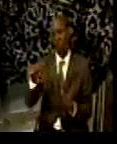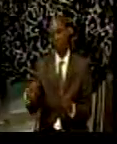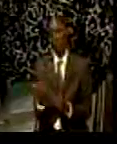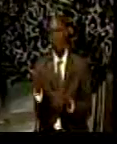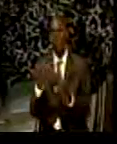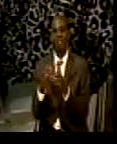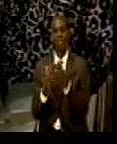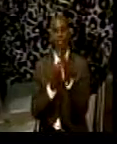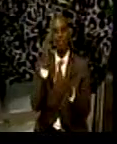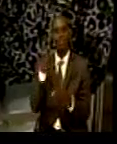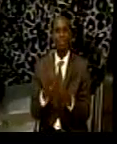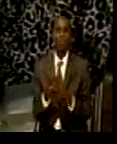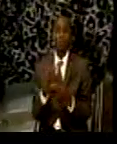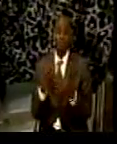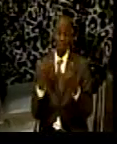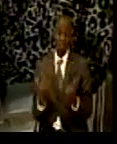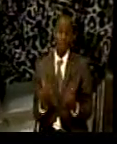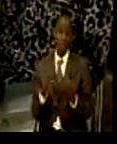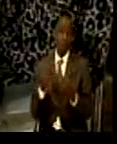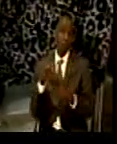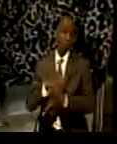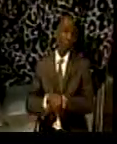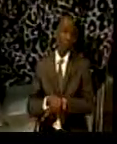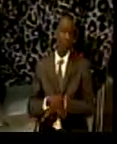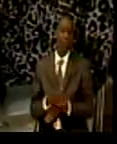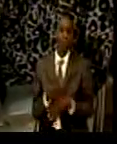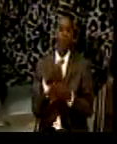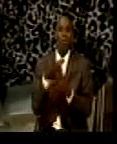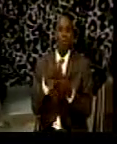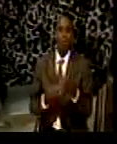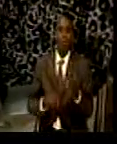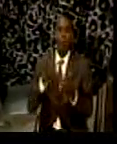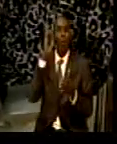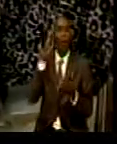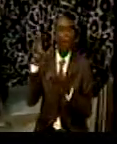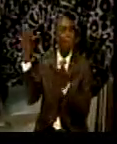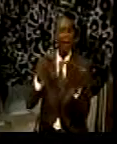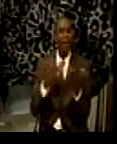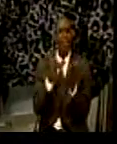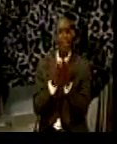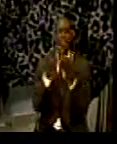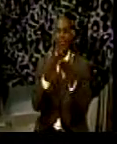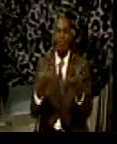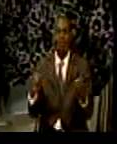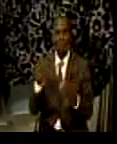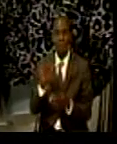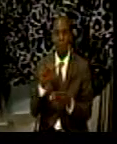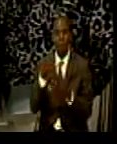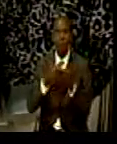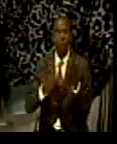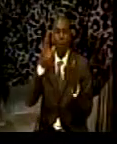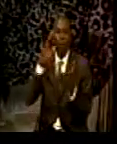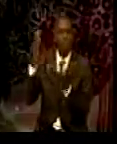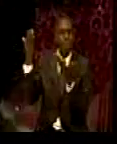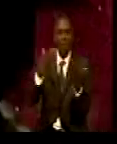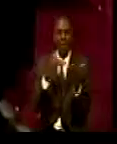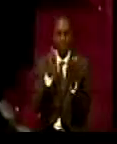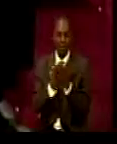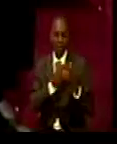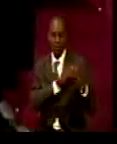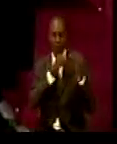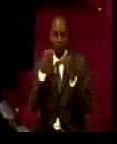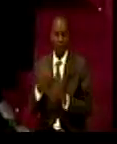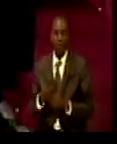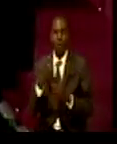Now tonight, what will bring that solution? What will bring that strength? What will bring the